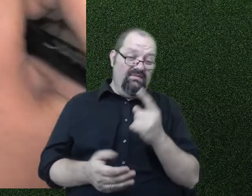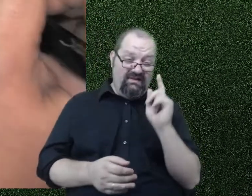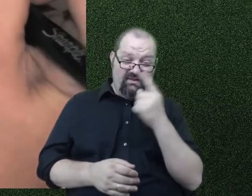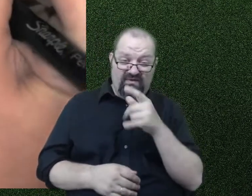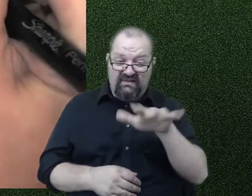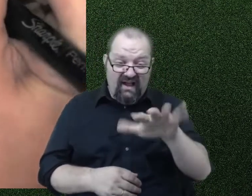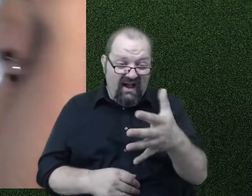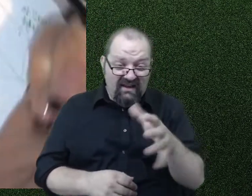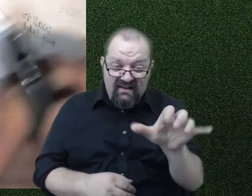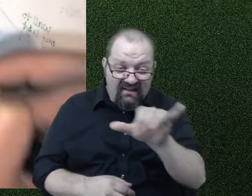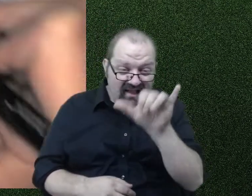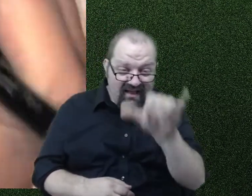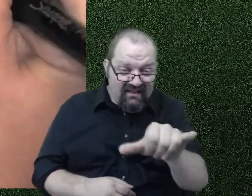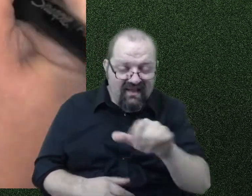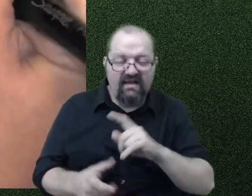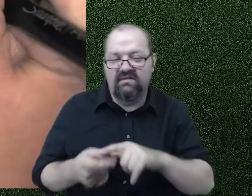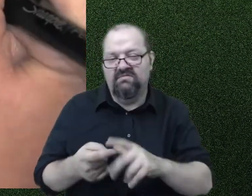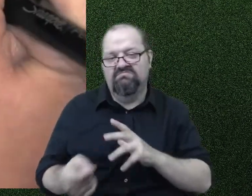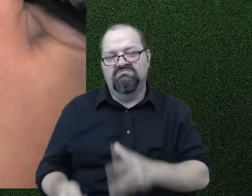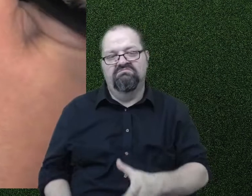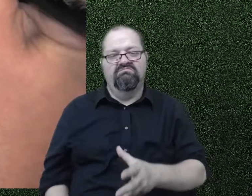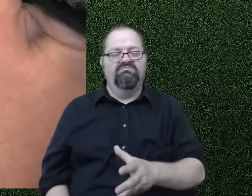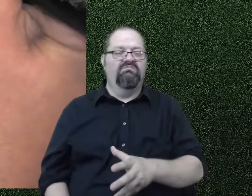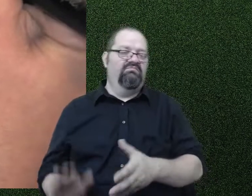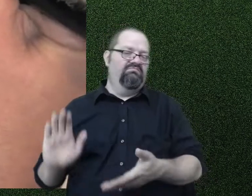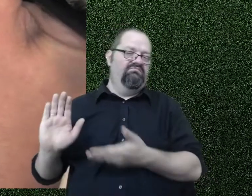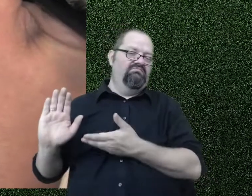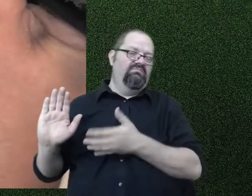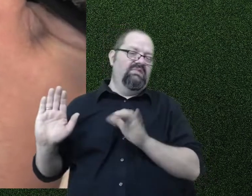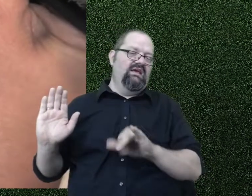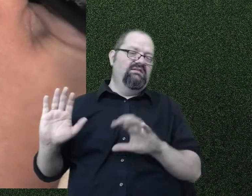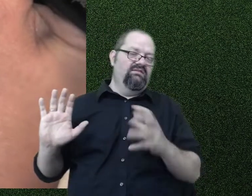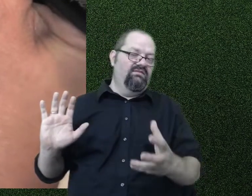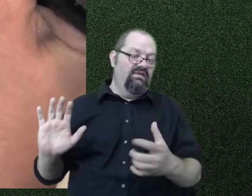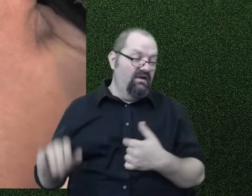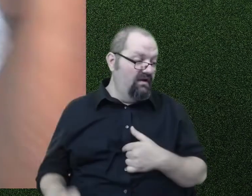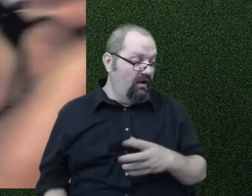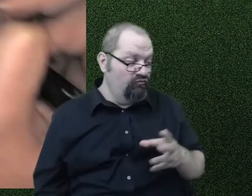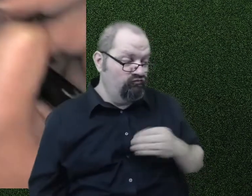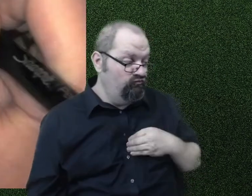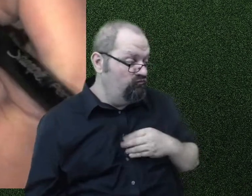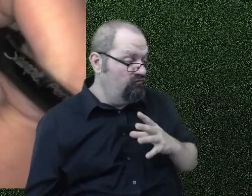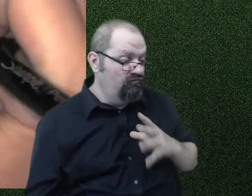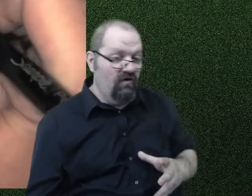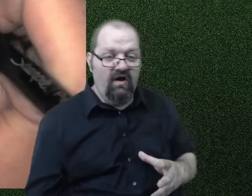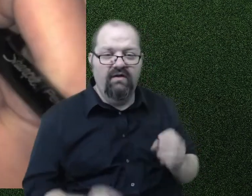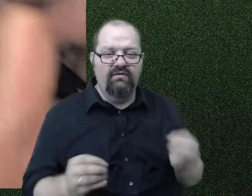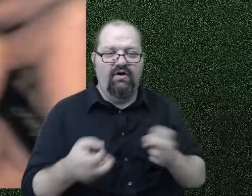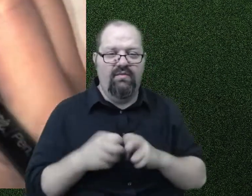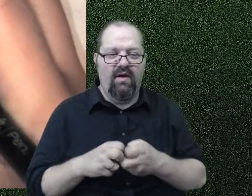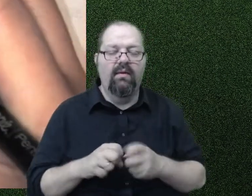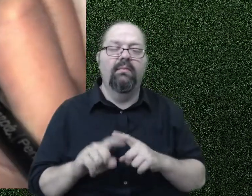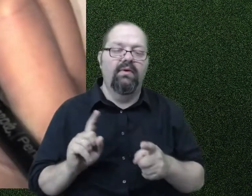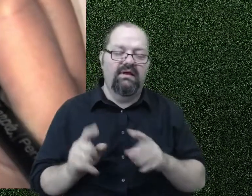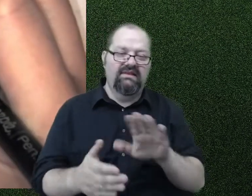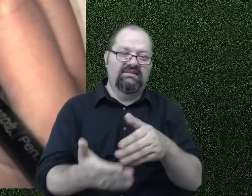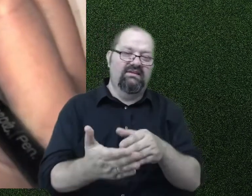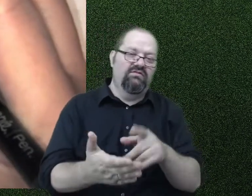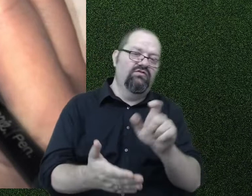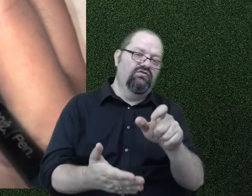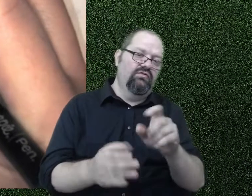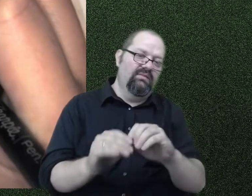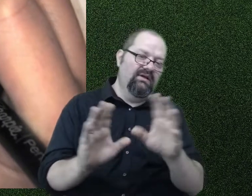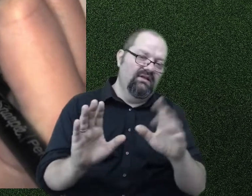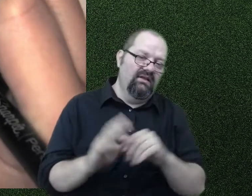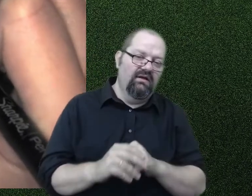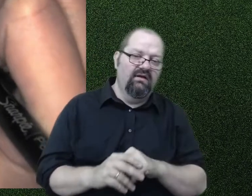this. And then be like, Miss Townsend, that's a sphere. I'll be totally fine with it. But the center should be clear. The